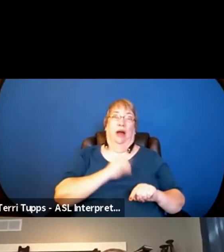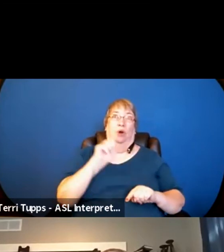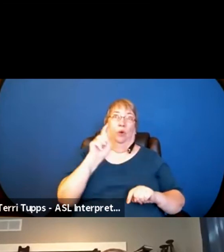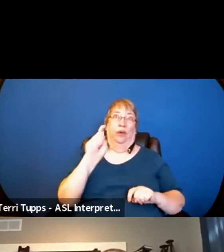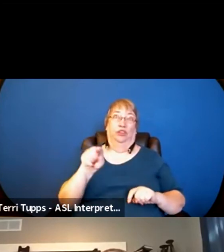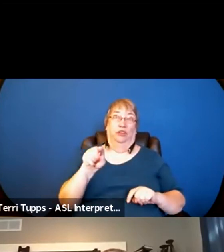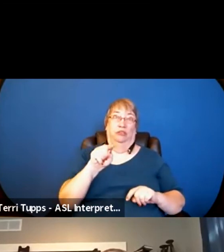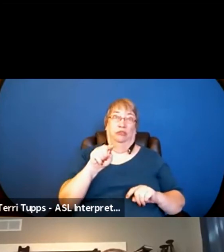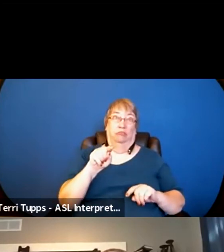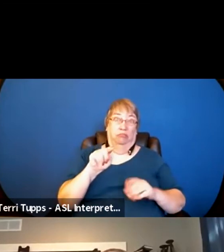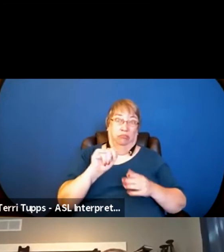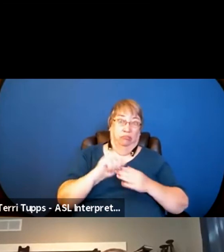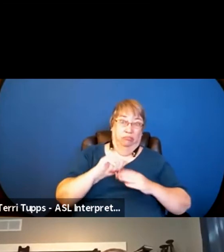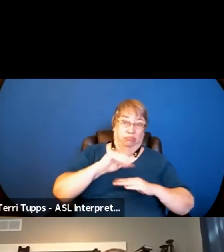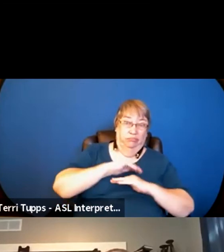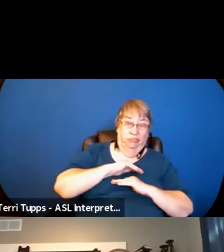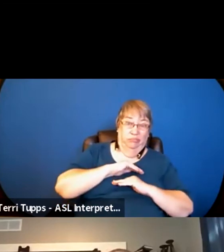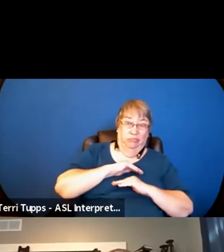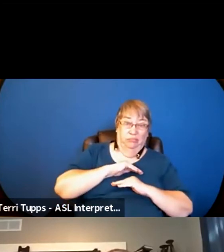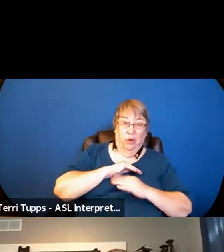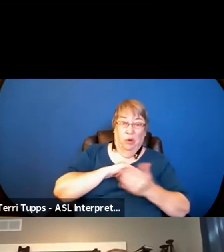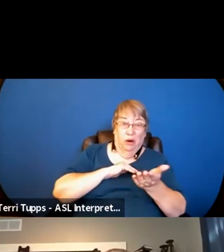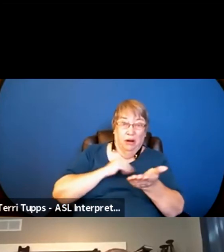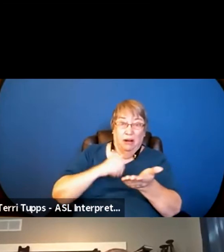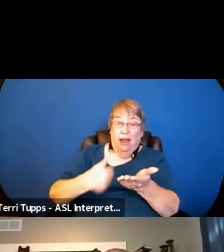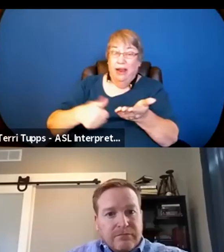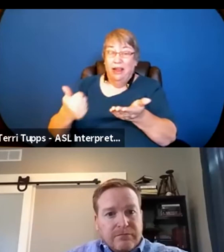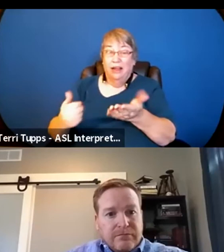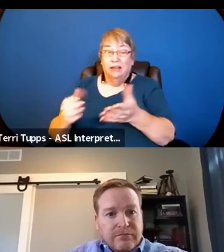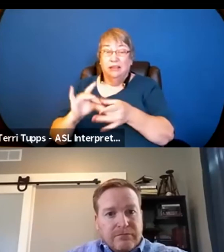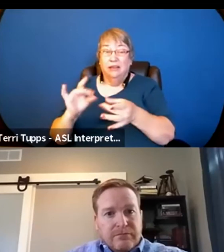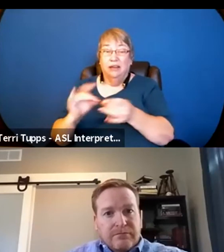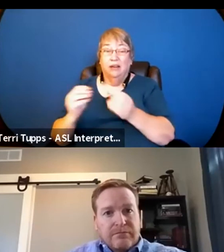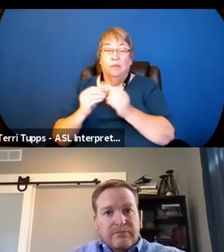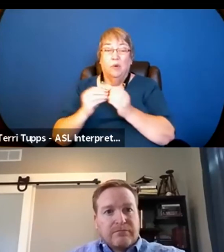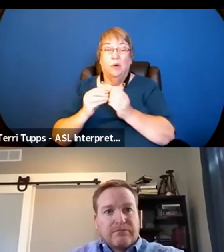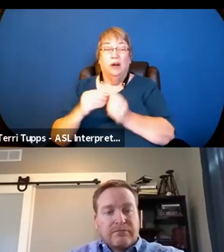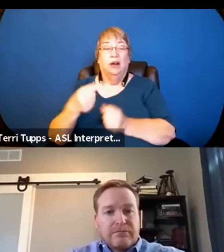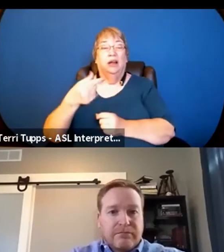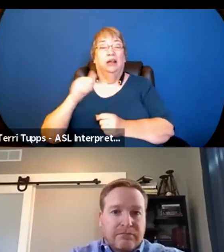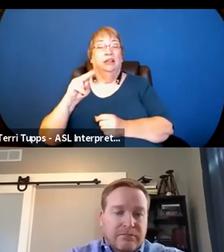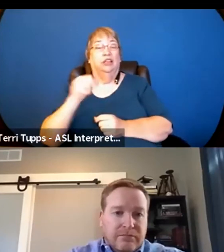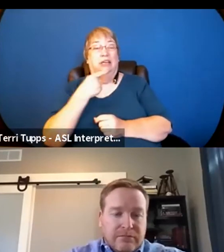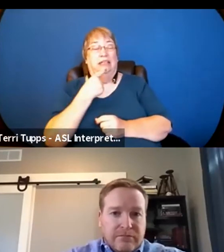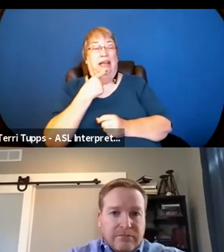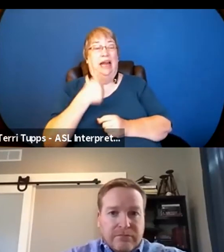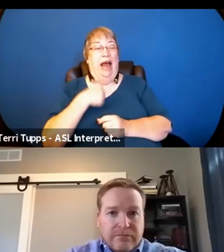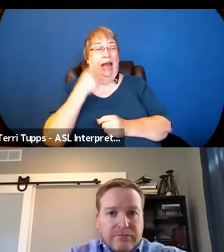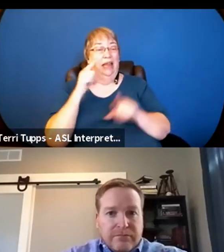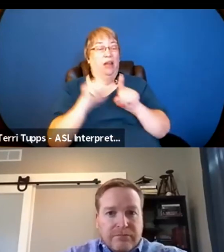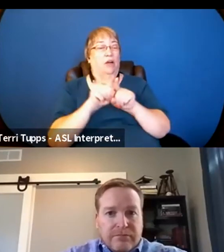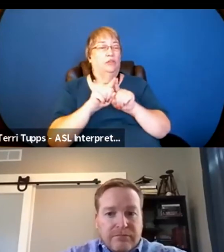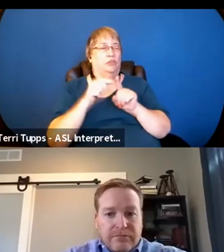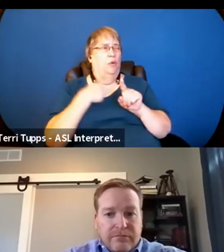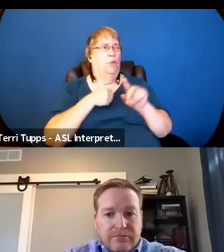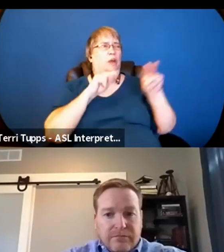Does that answer the question? Or Gina and Shannon, would you add anything more? I would just add, Robin, that I think we also looked at what do